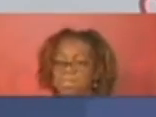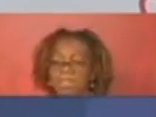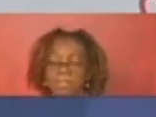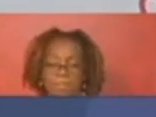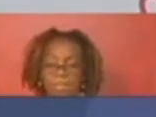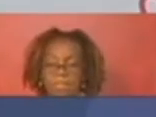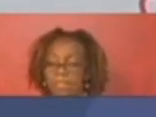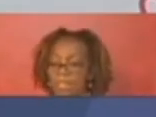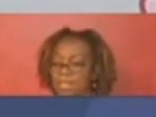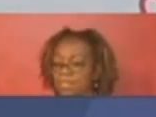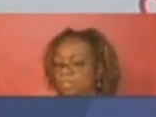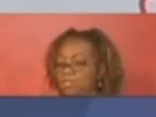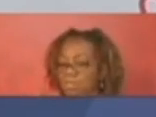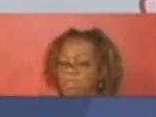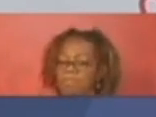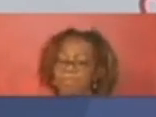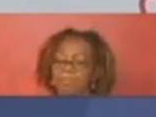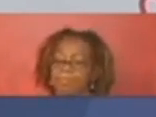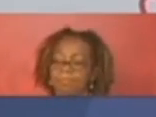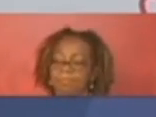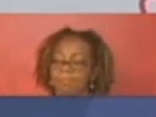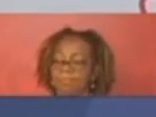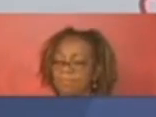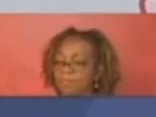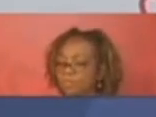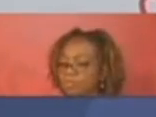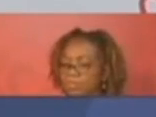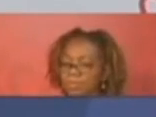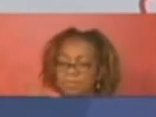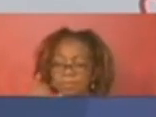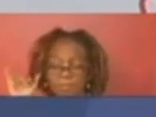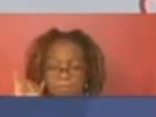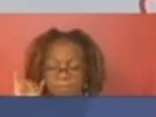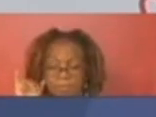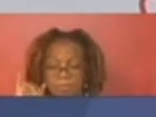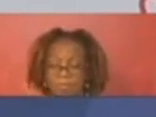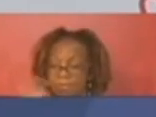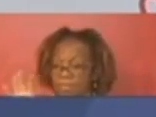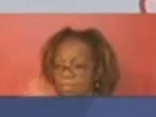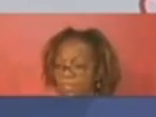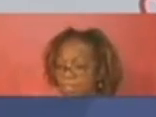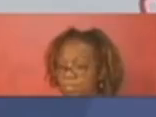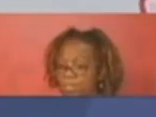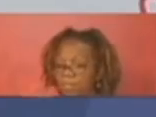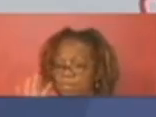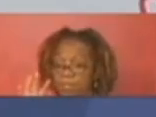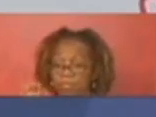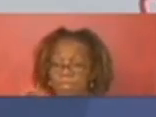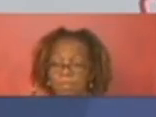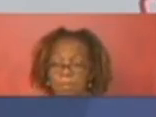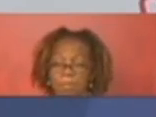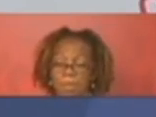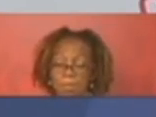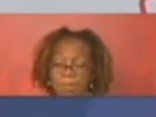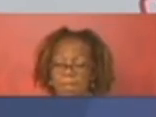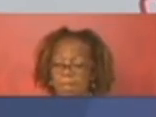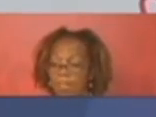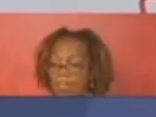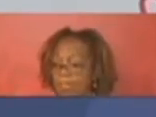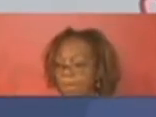of 3 p.m. yesterday, there were 5,400 appointments that were made, 4,600 online